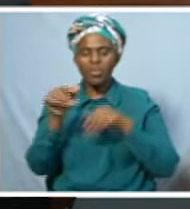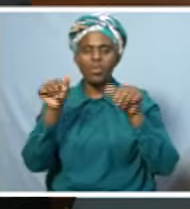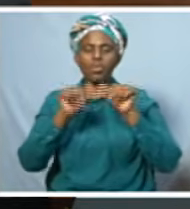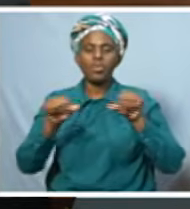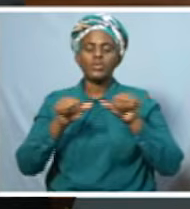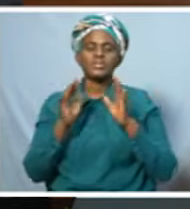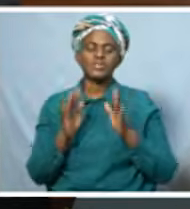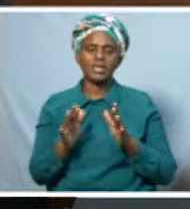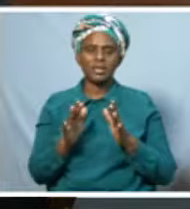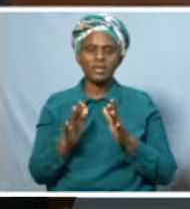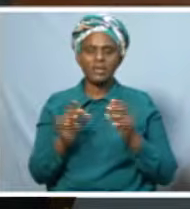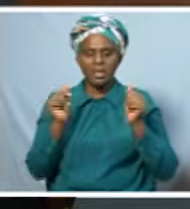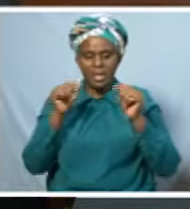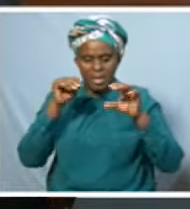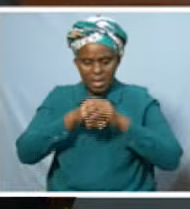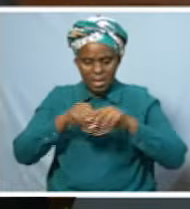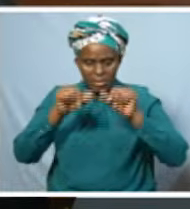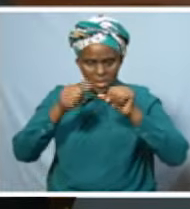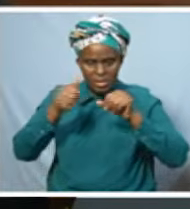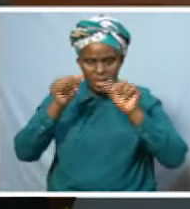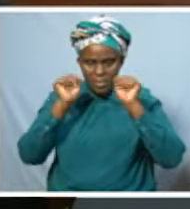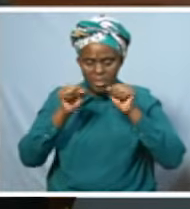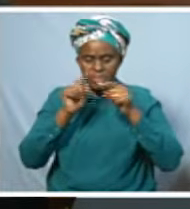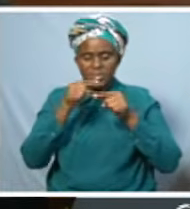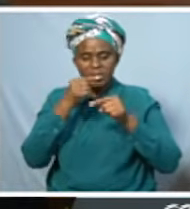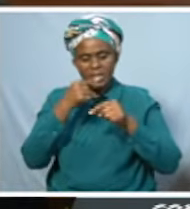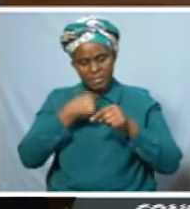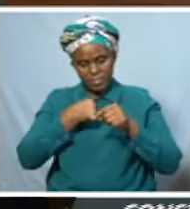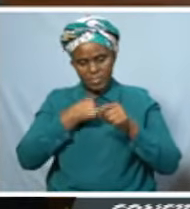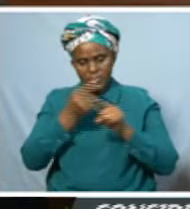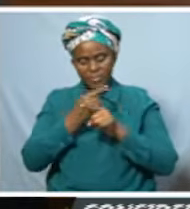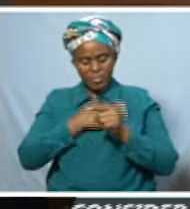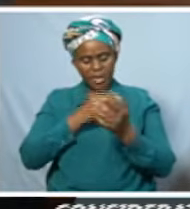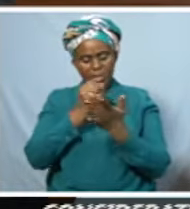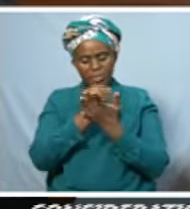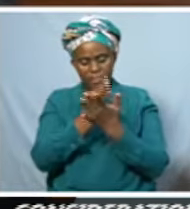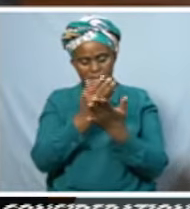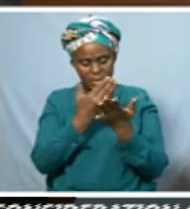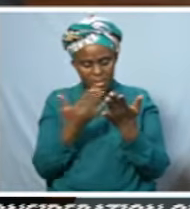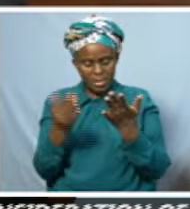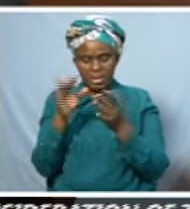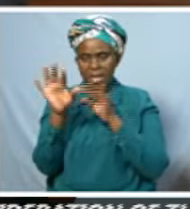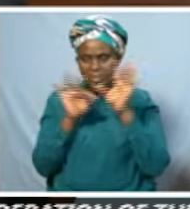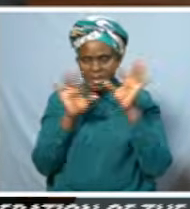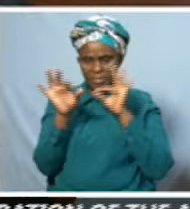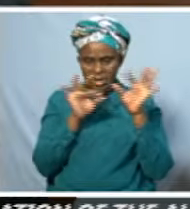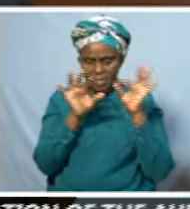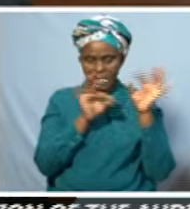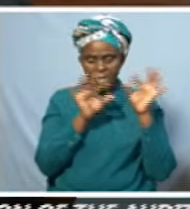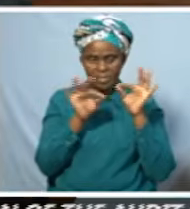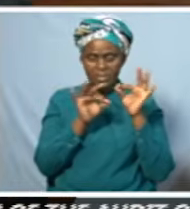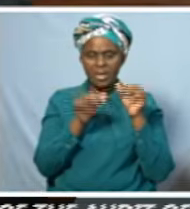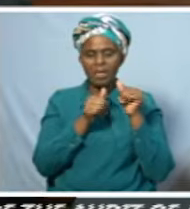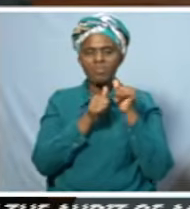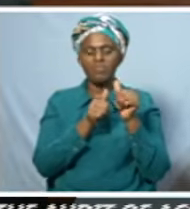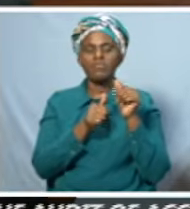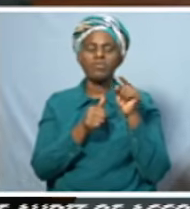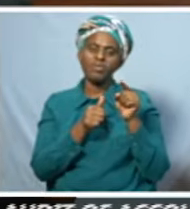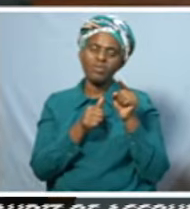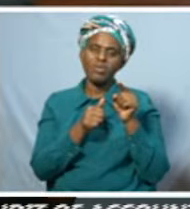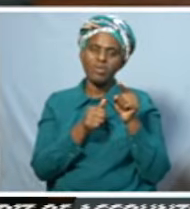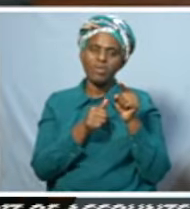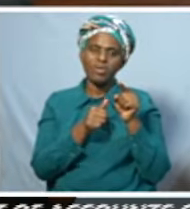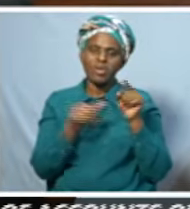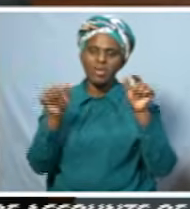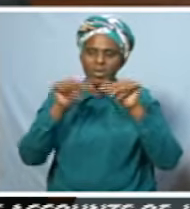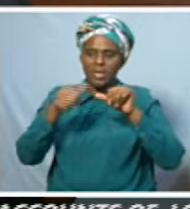auditors. Internal auditor should now be able to say, me from my office, the things I've picked out are as follows. Then